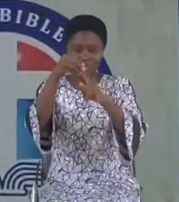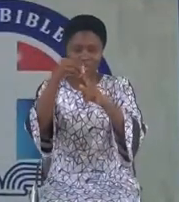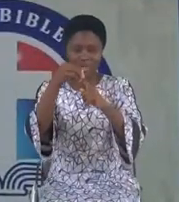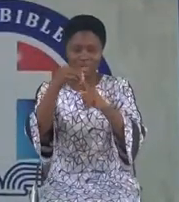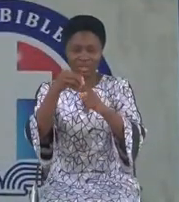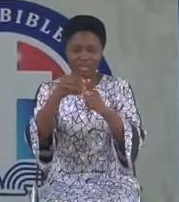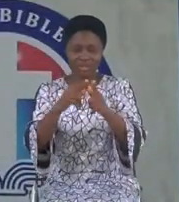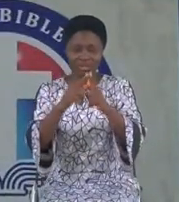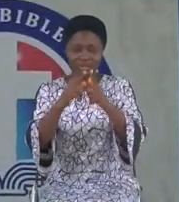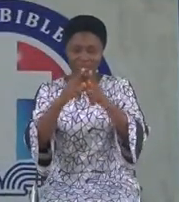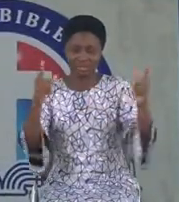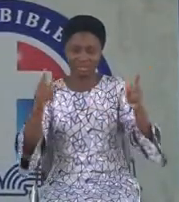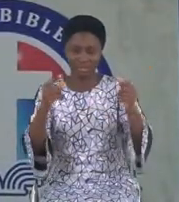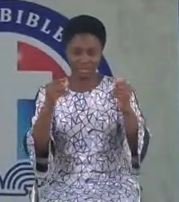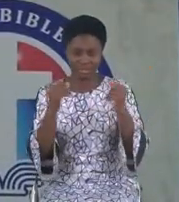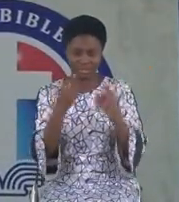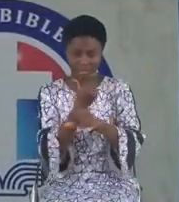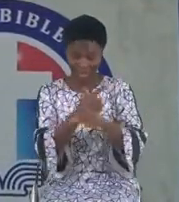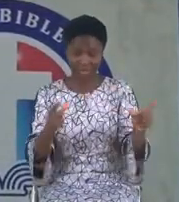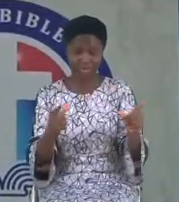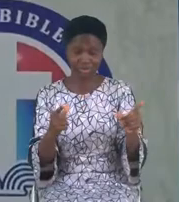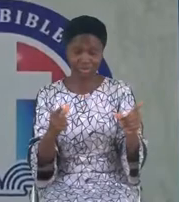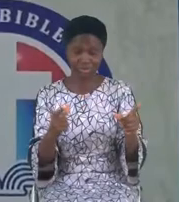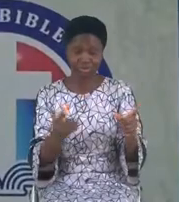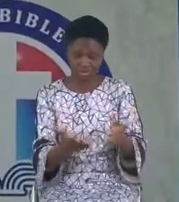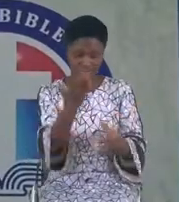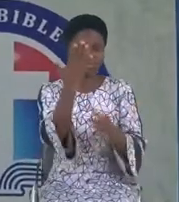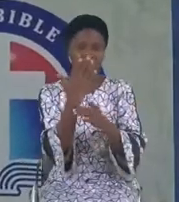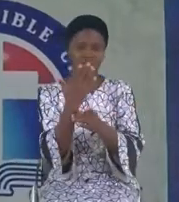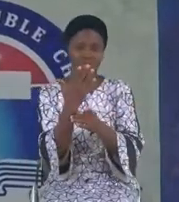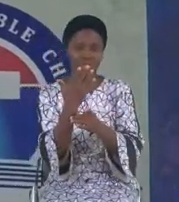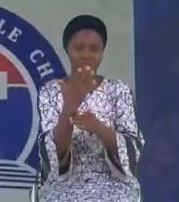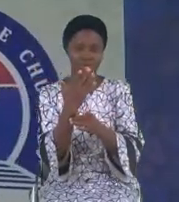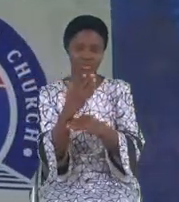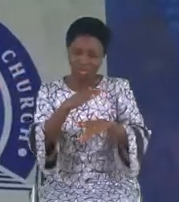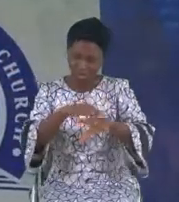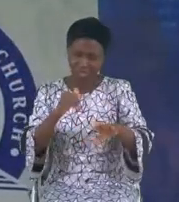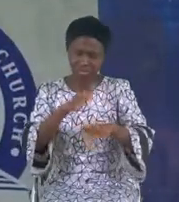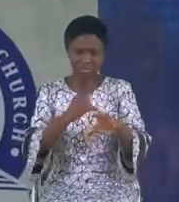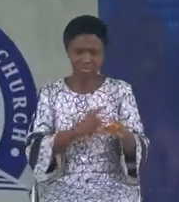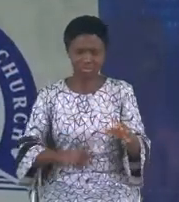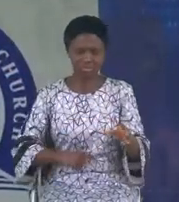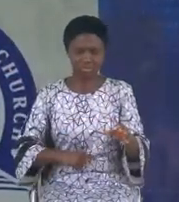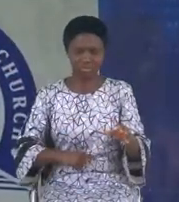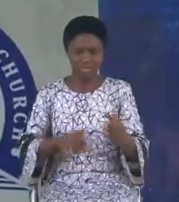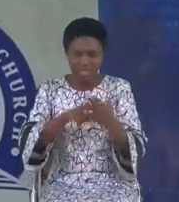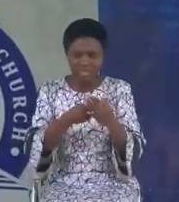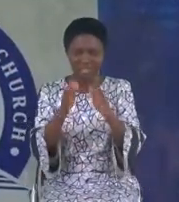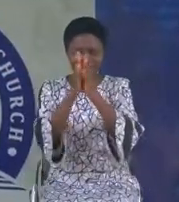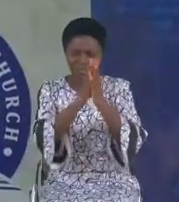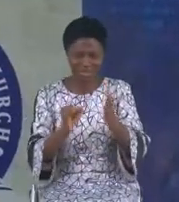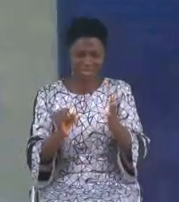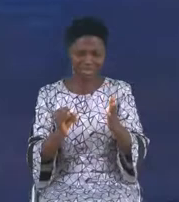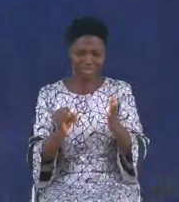hand the lord is there now call upon the lord one is near and you repent and